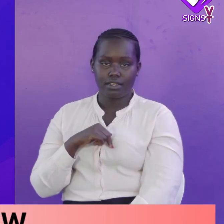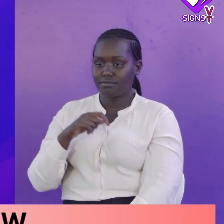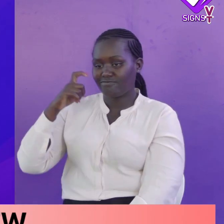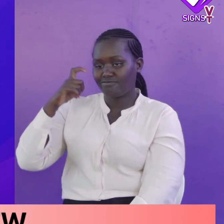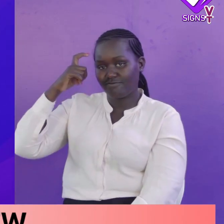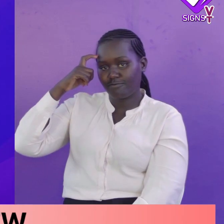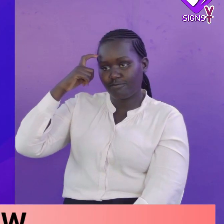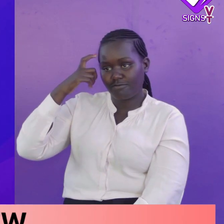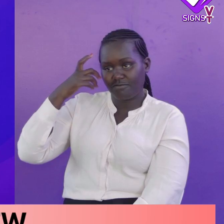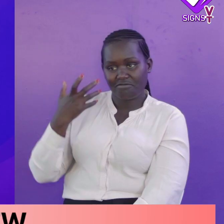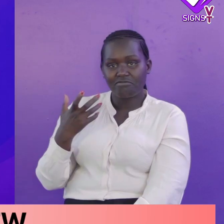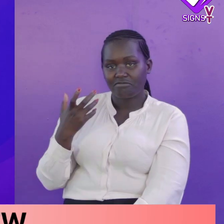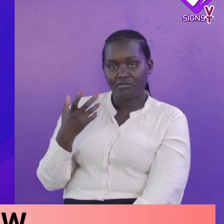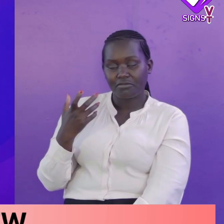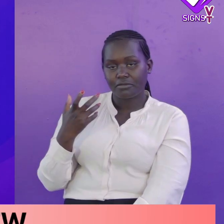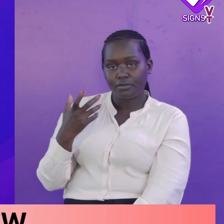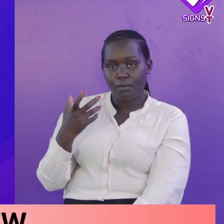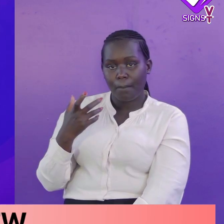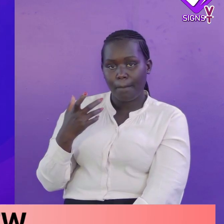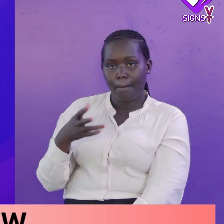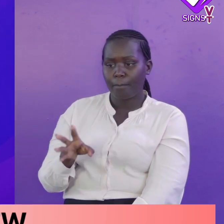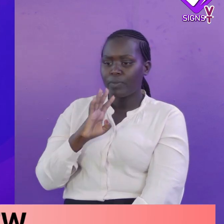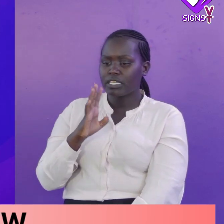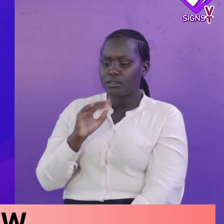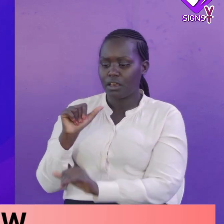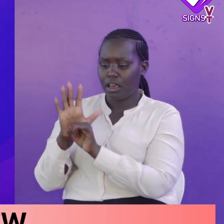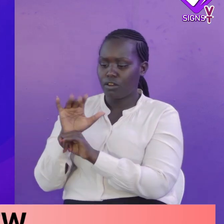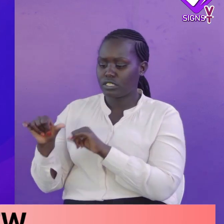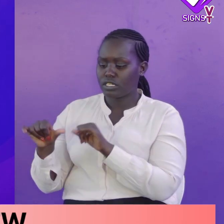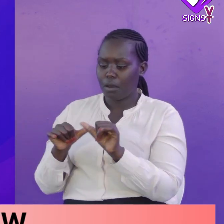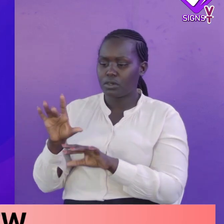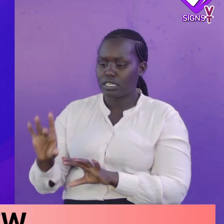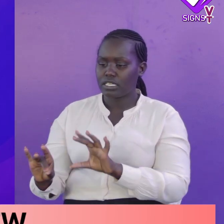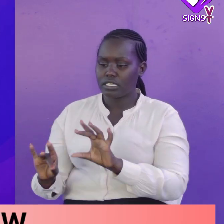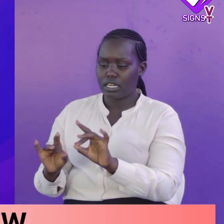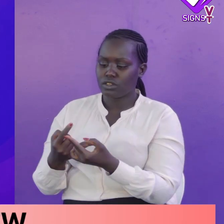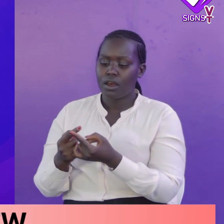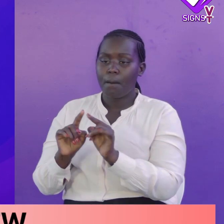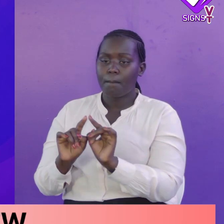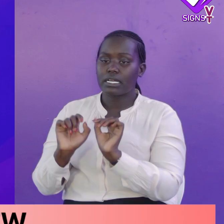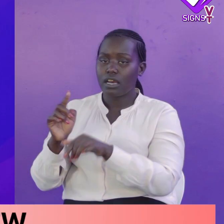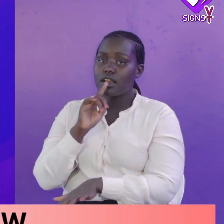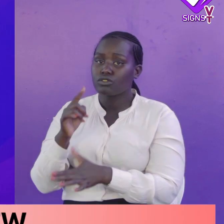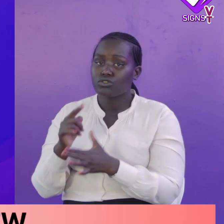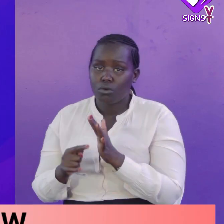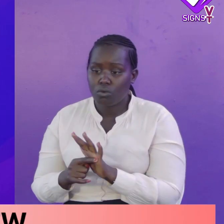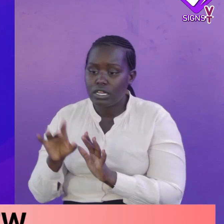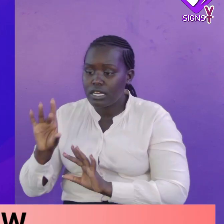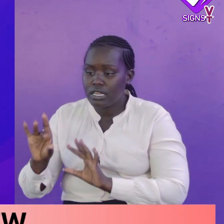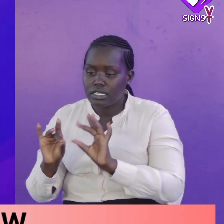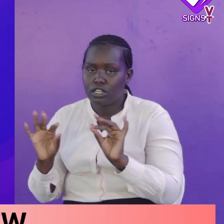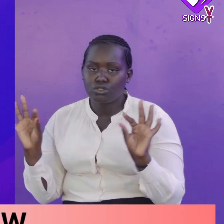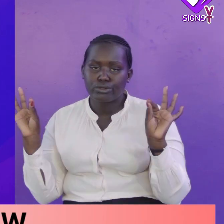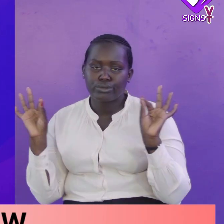think I will not talk much about the selection, but I can assure you the selection was